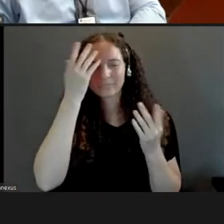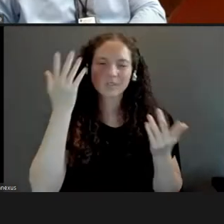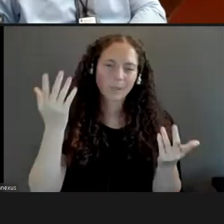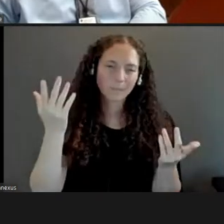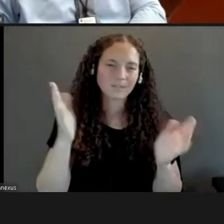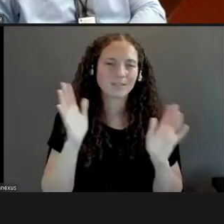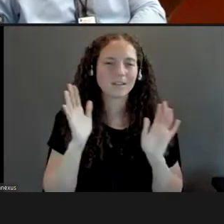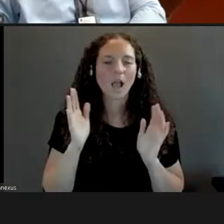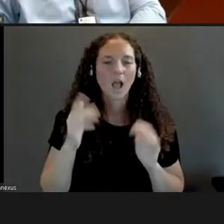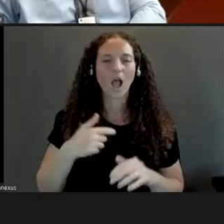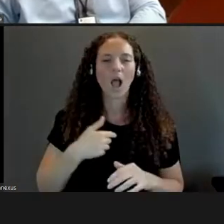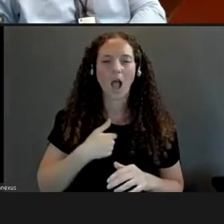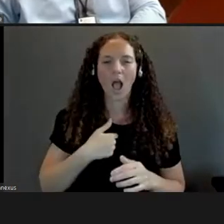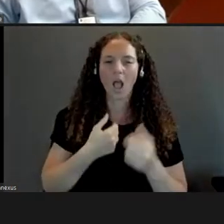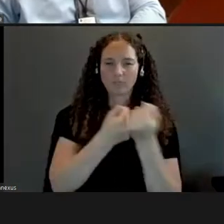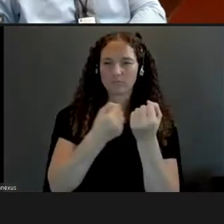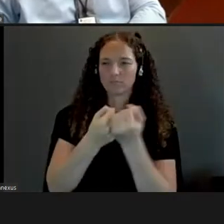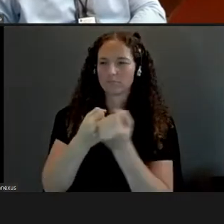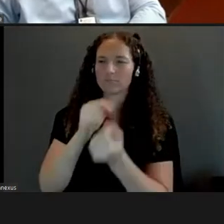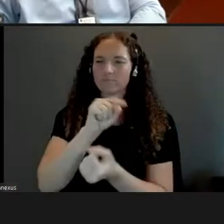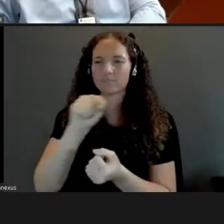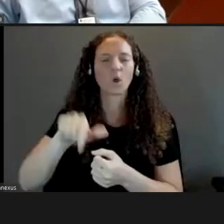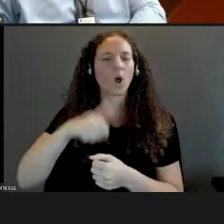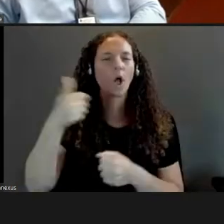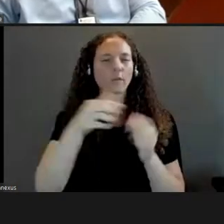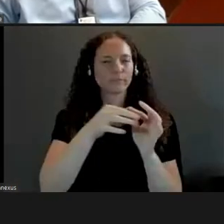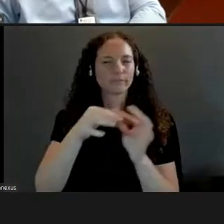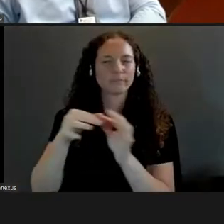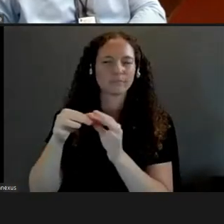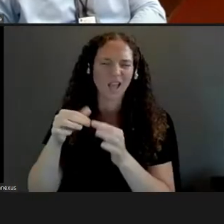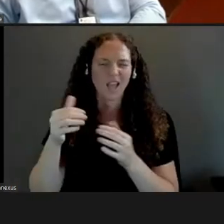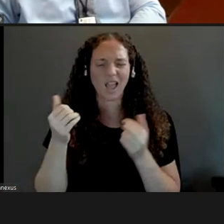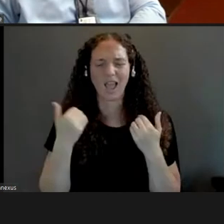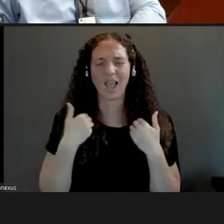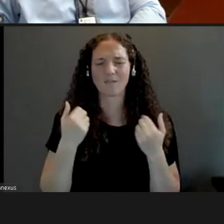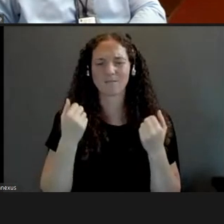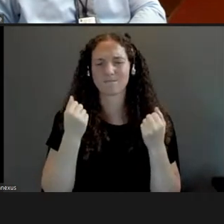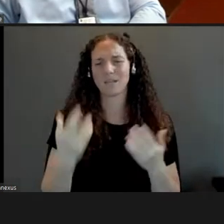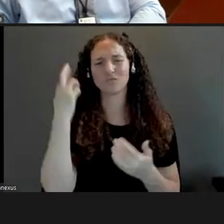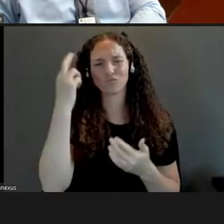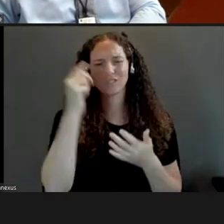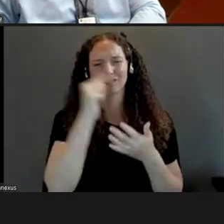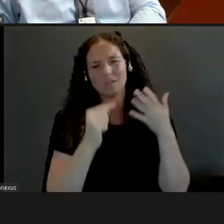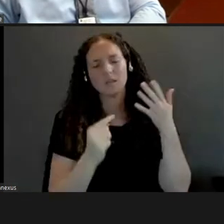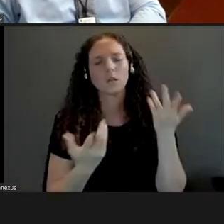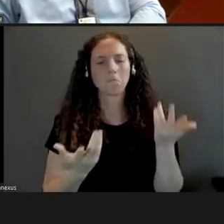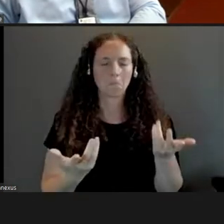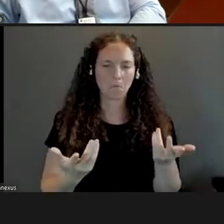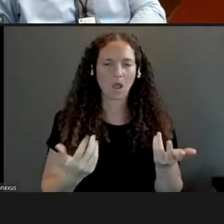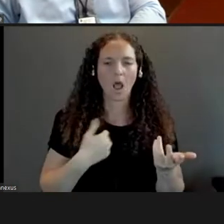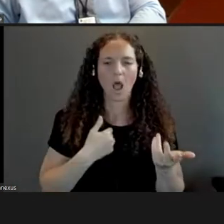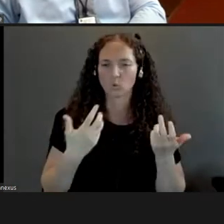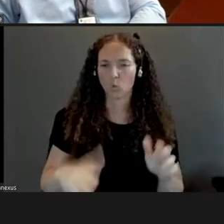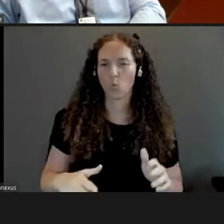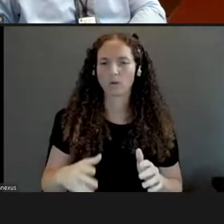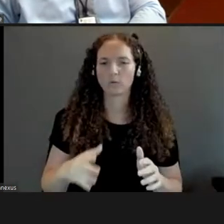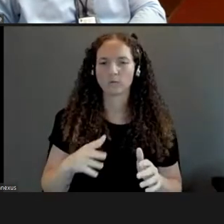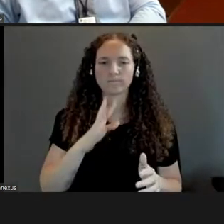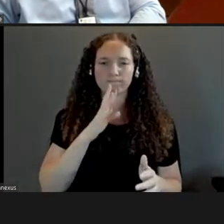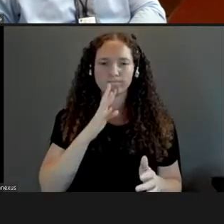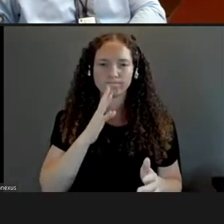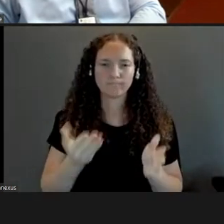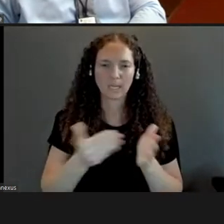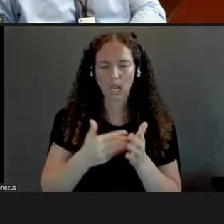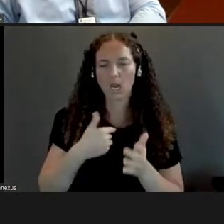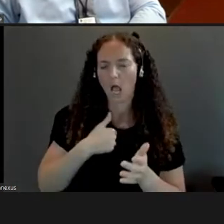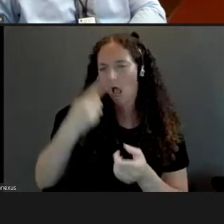about the various factors, so I don't want to spend time on that, not to minimize it. I agree with it wholeheartedly, but I just